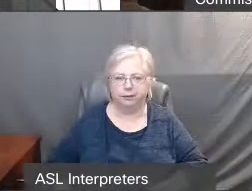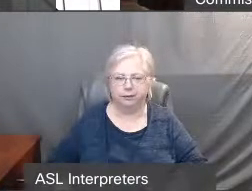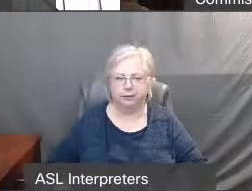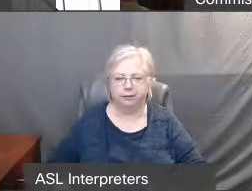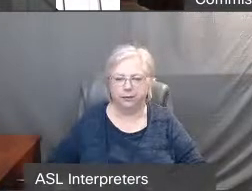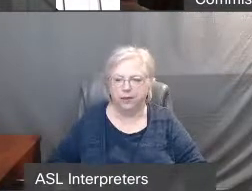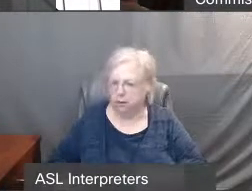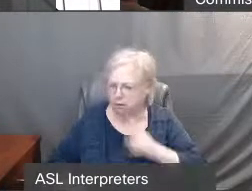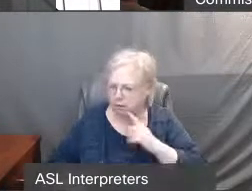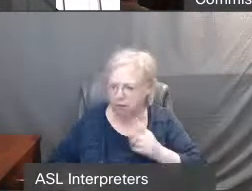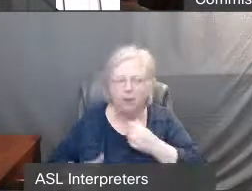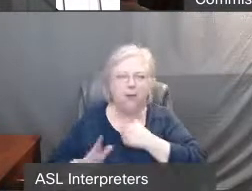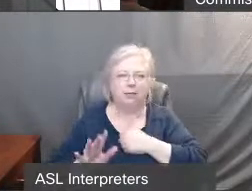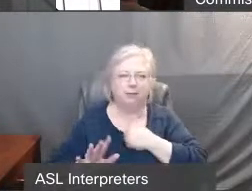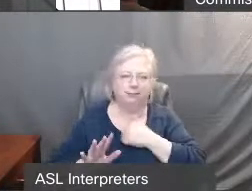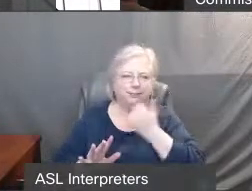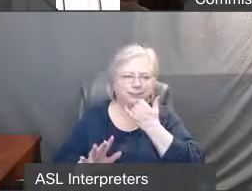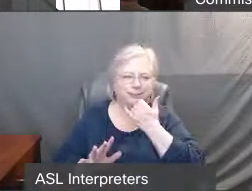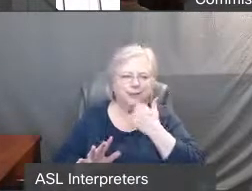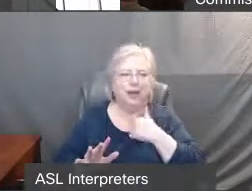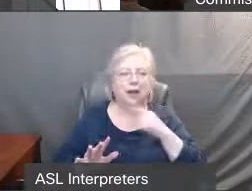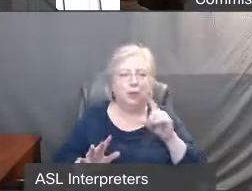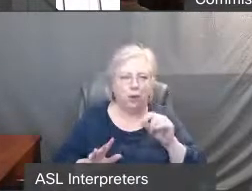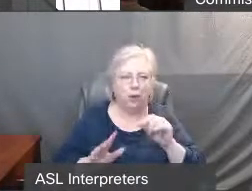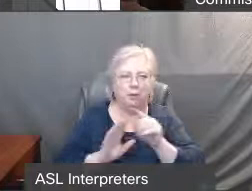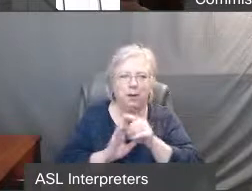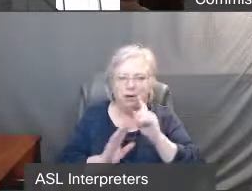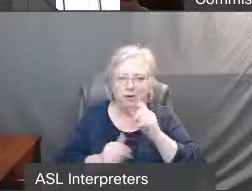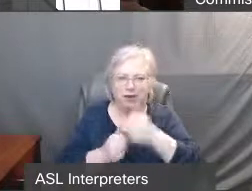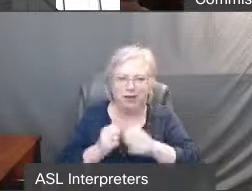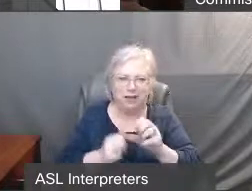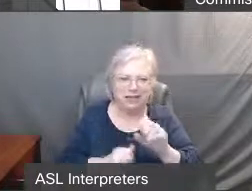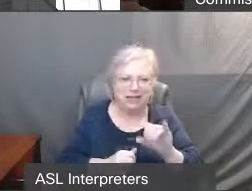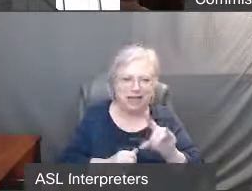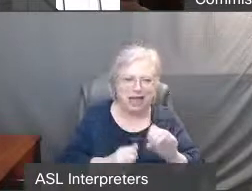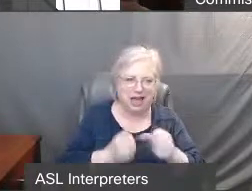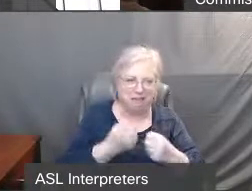it 20 a side? Yeah. I'm sorry. Okay, my mistake. 20 minutes per side.